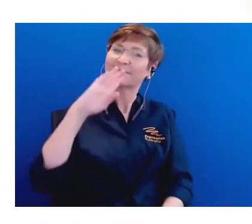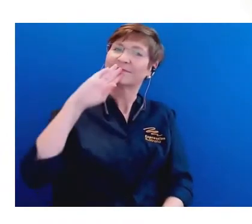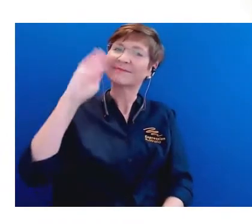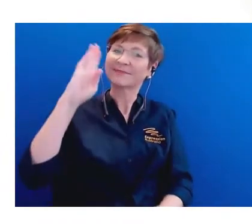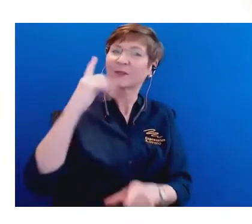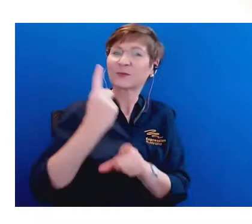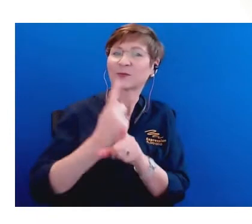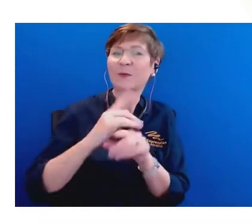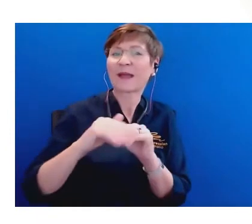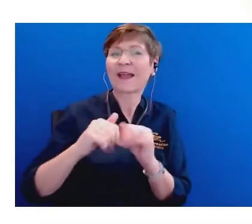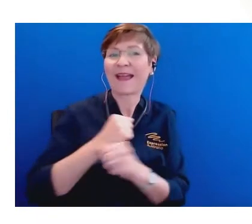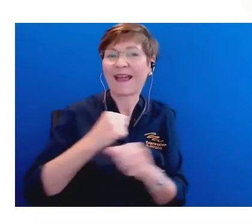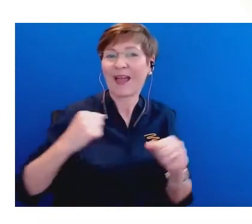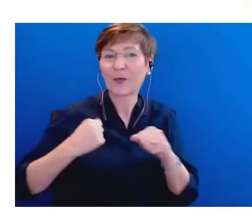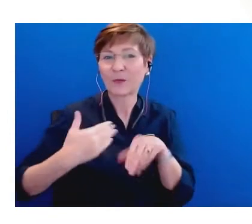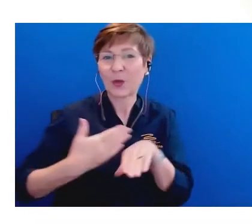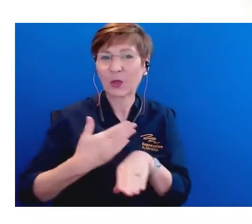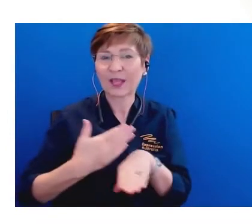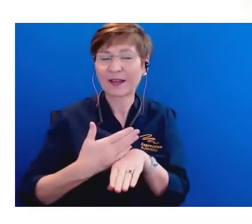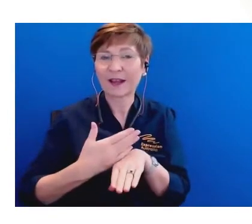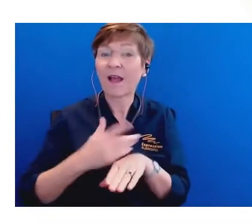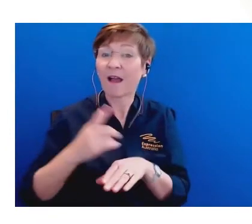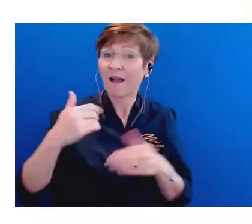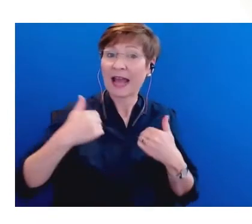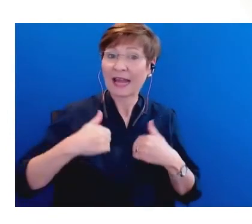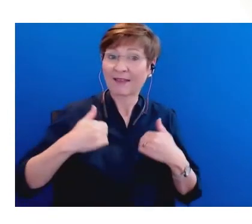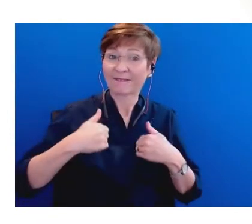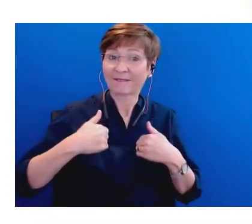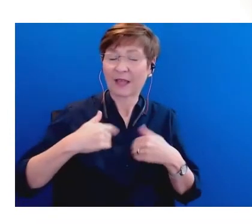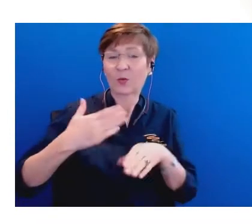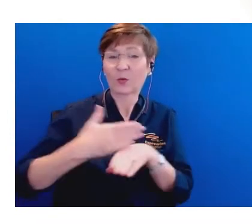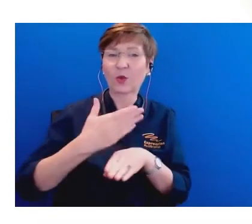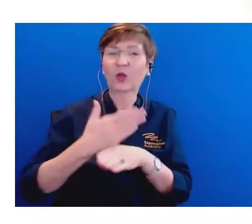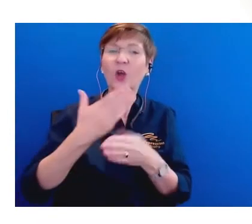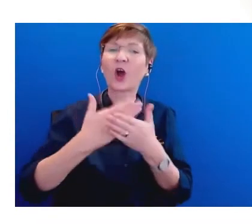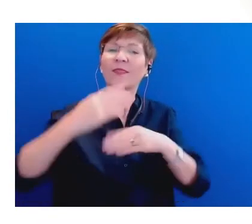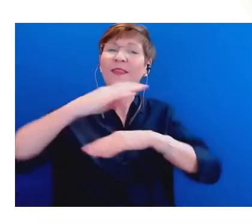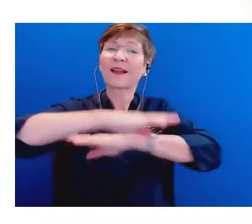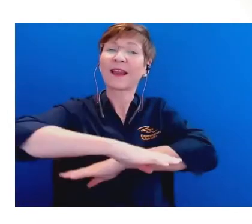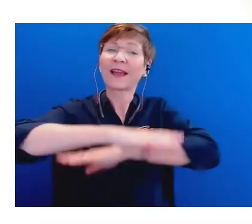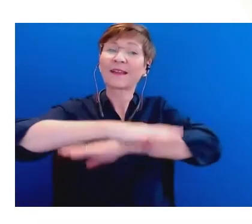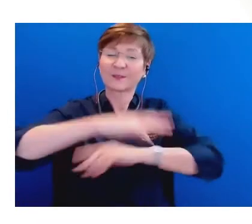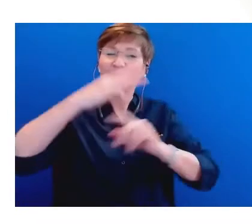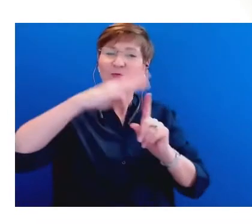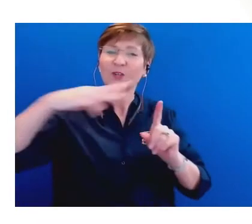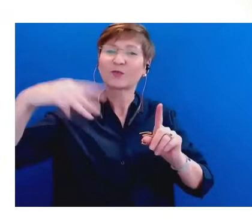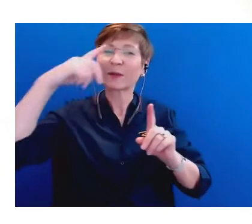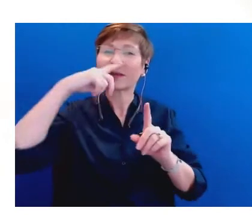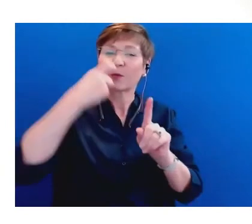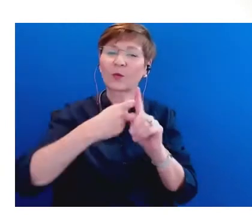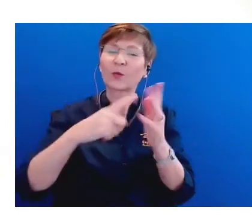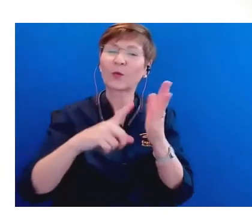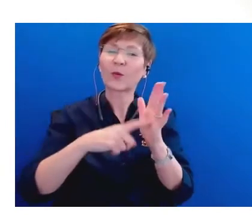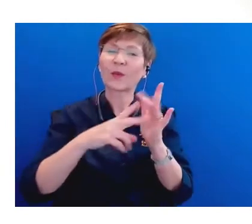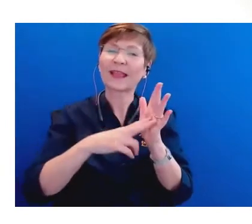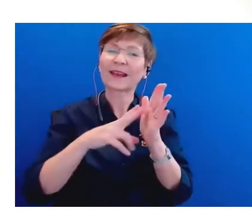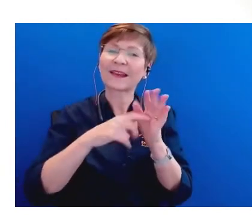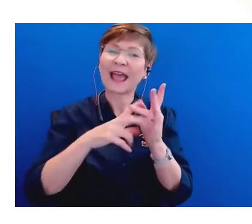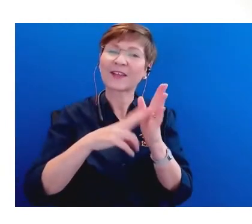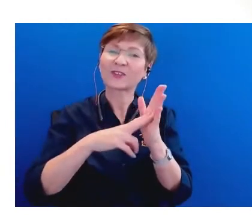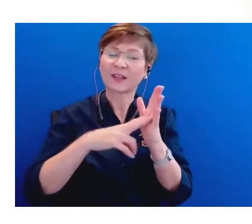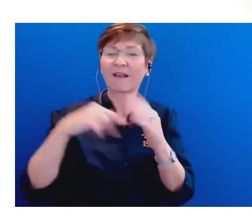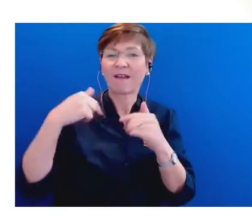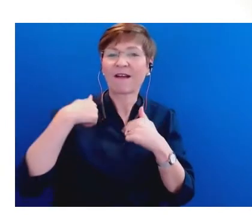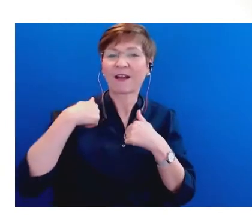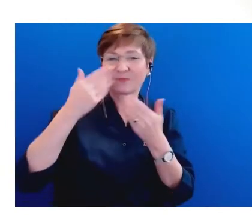doing. I live and work on the lands of the Wurundjeri people of the Kulin Nations, and I pay respect to their elders past and